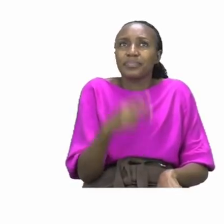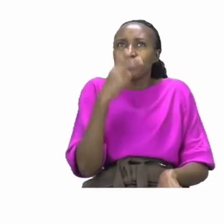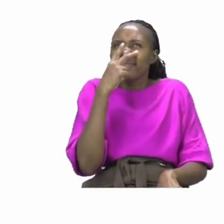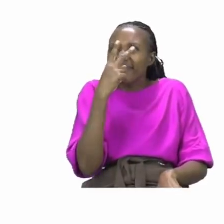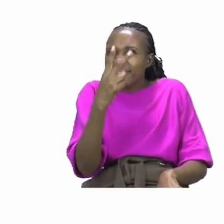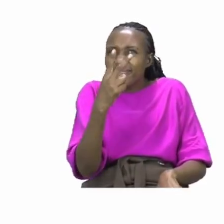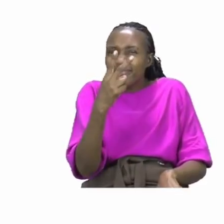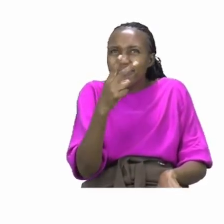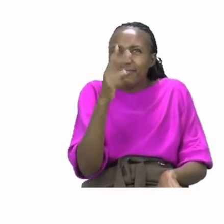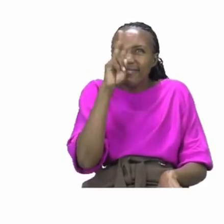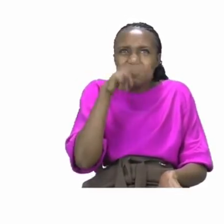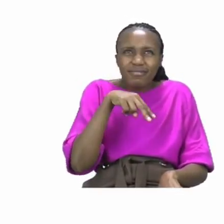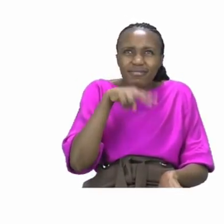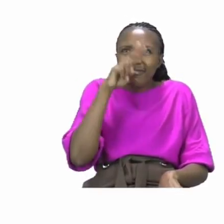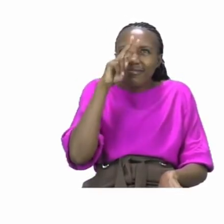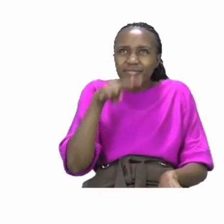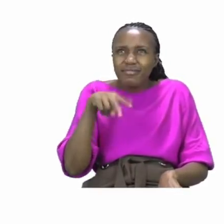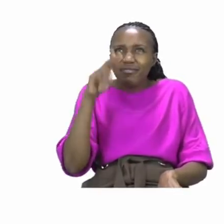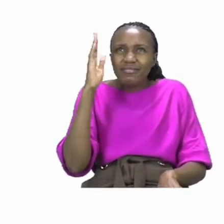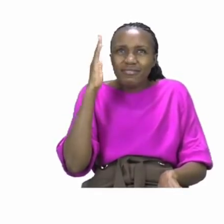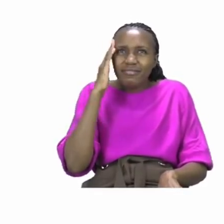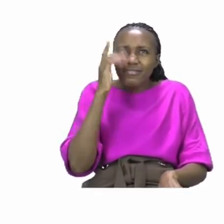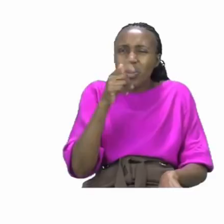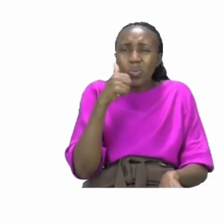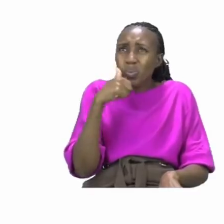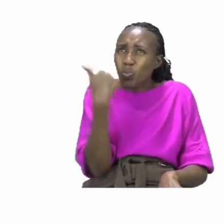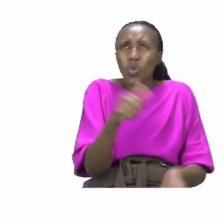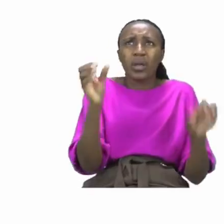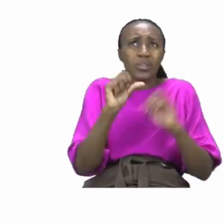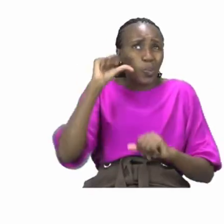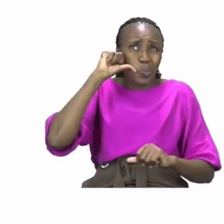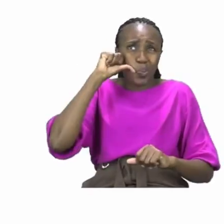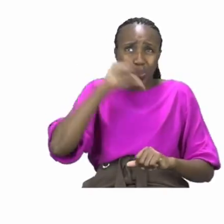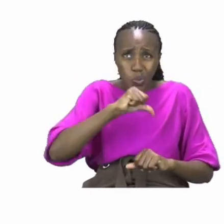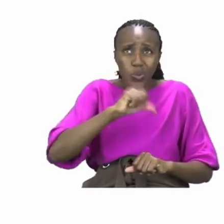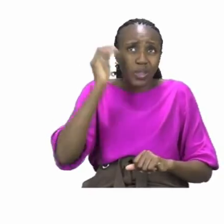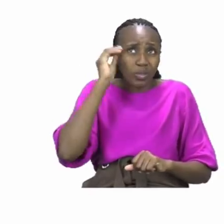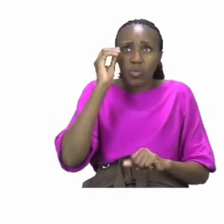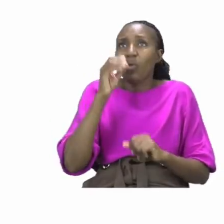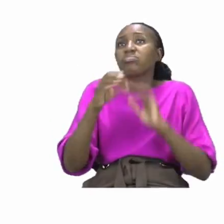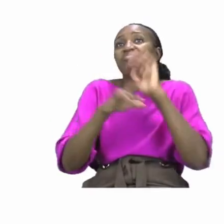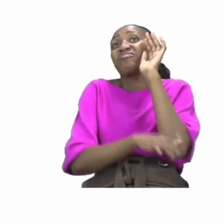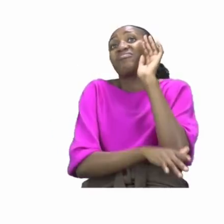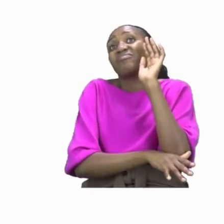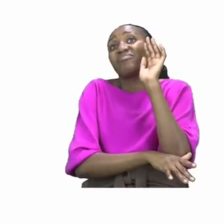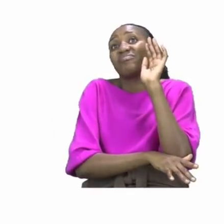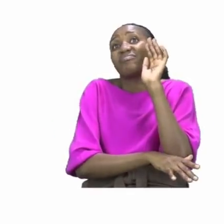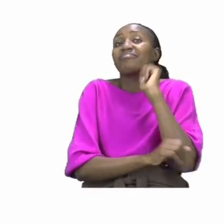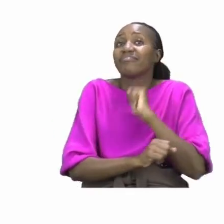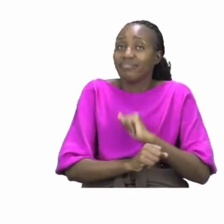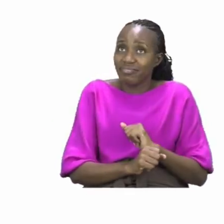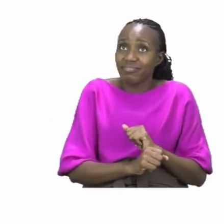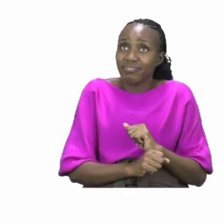all the food there. If you know that it is not sweet, then it's probably not a fruit. Another